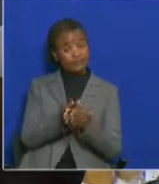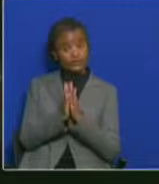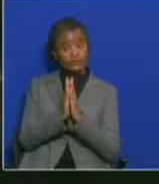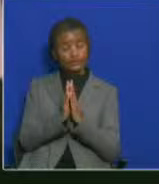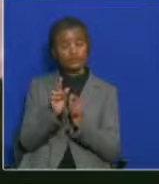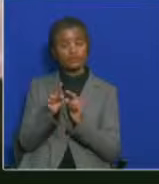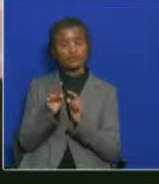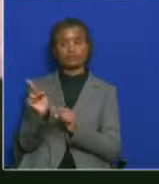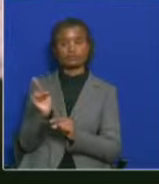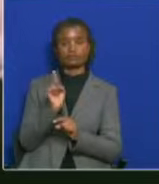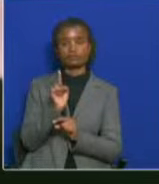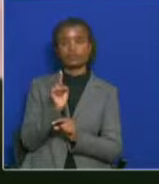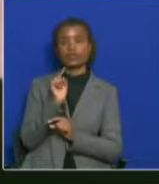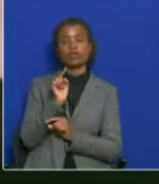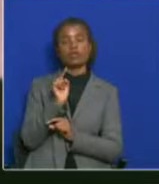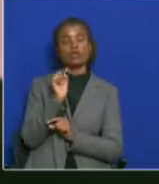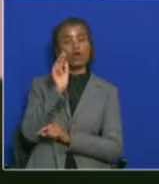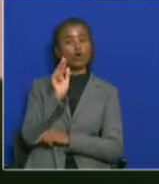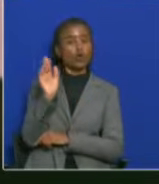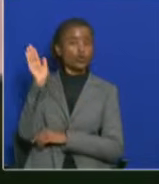thank you.